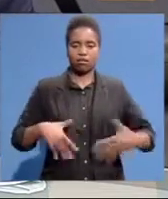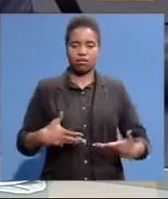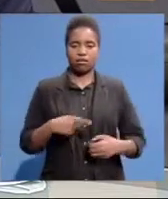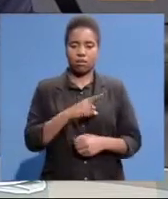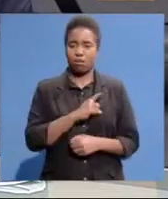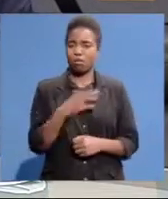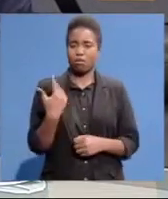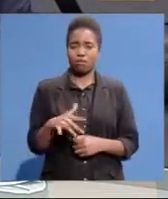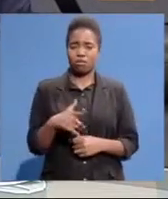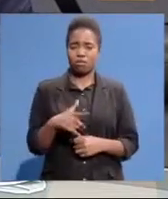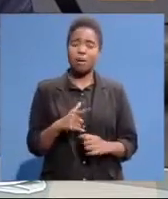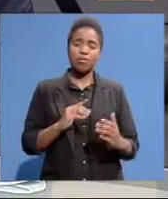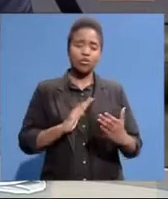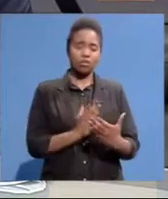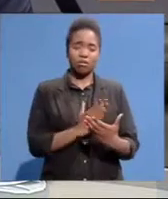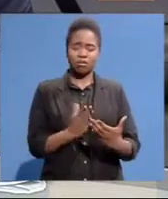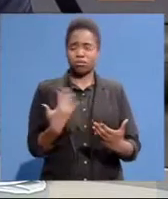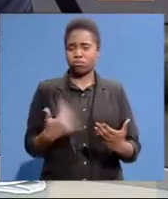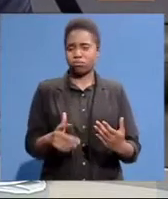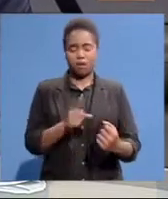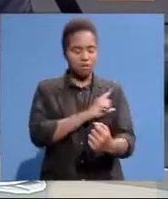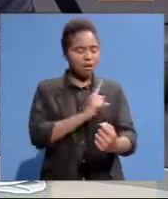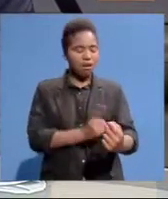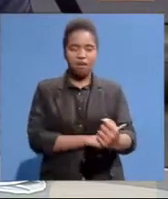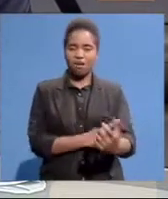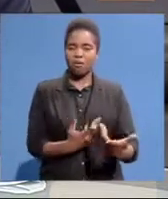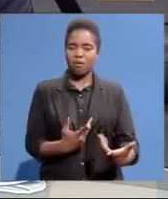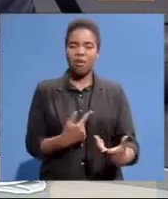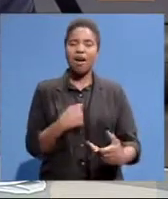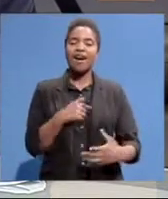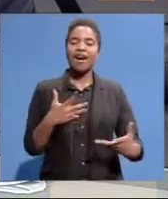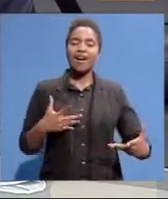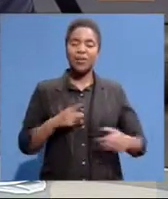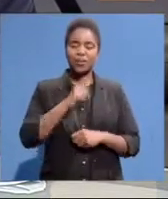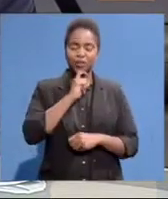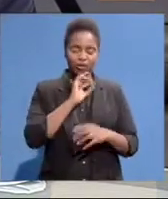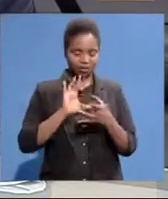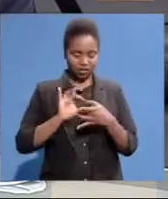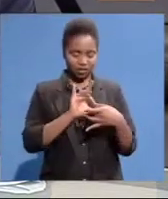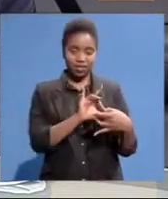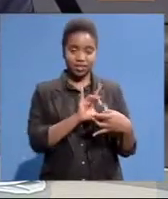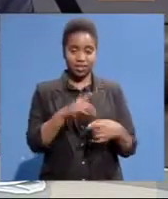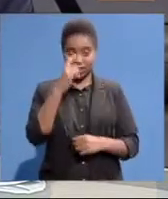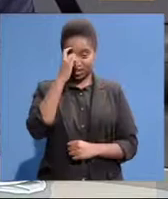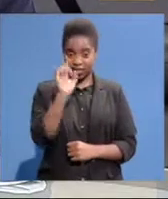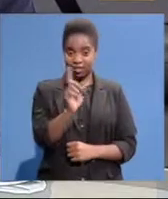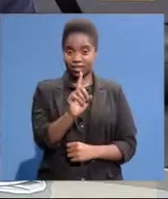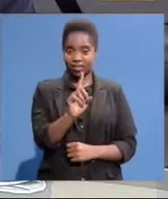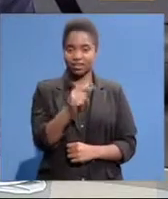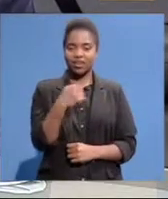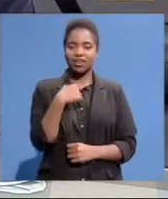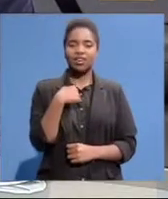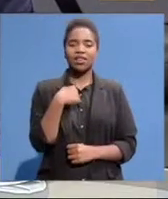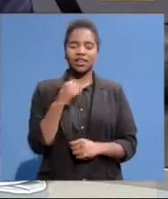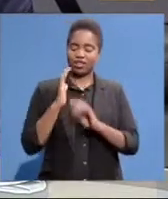how powerful music can be when it is used as a tool of engagement. Now, thinking back, you also realize that throughout his